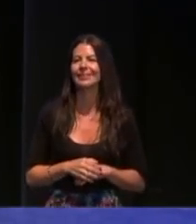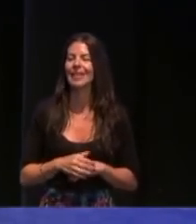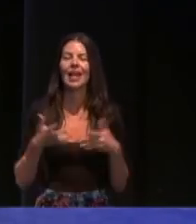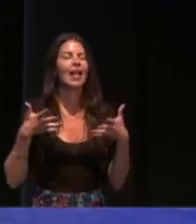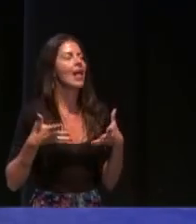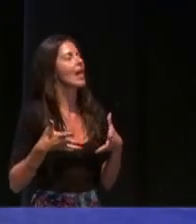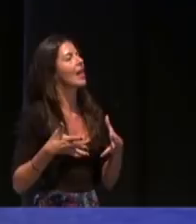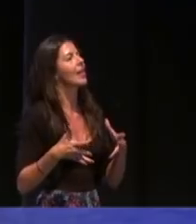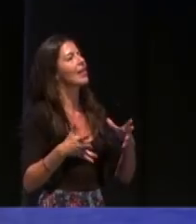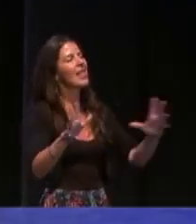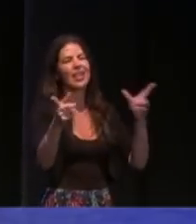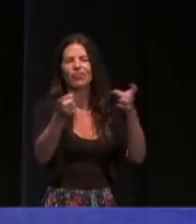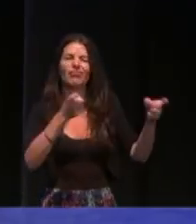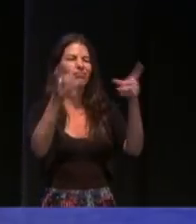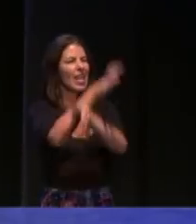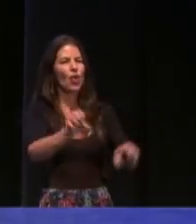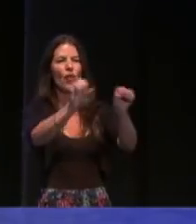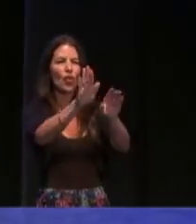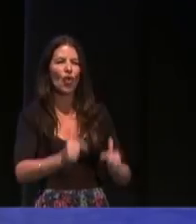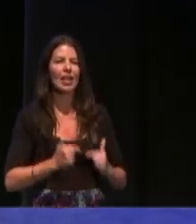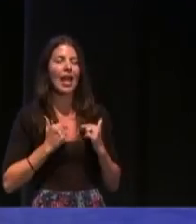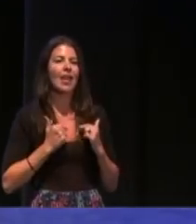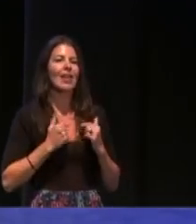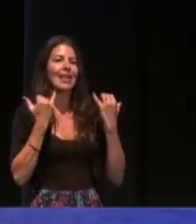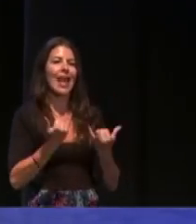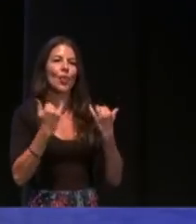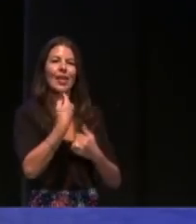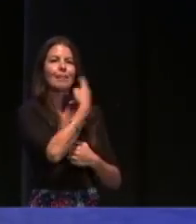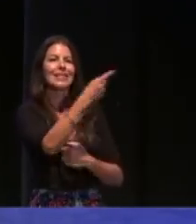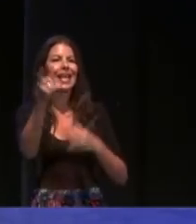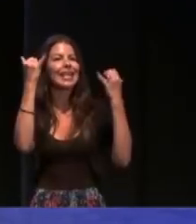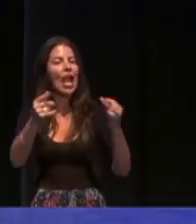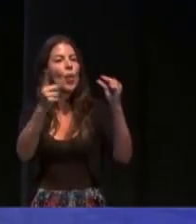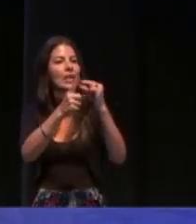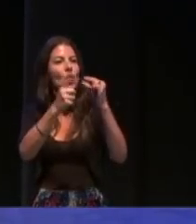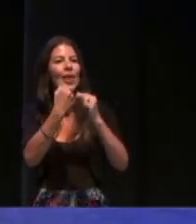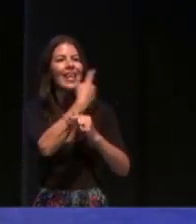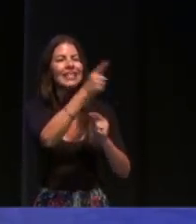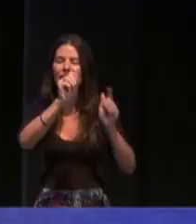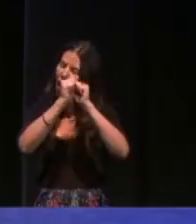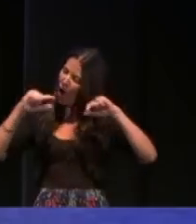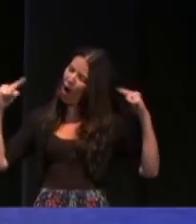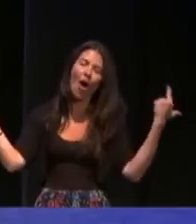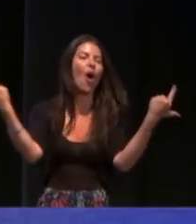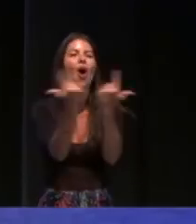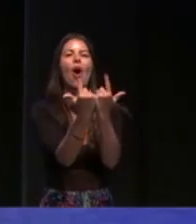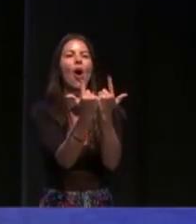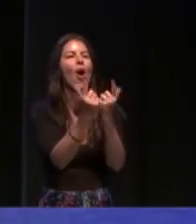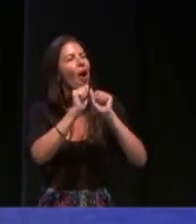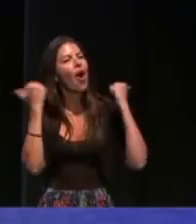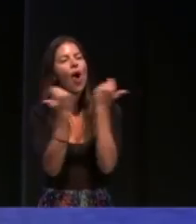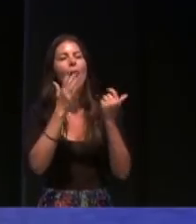Let it reign supreme in your life. The word that I am speaking is a word that says that all, not some, all needs